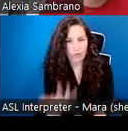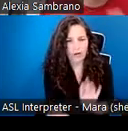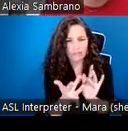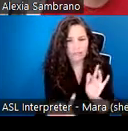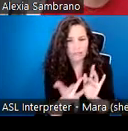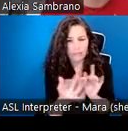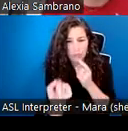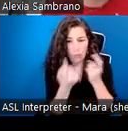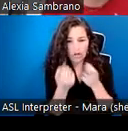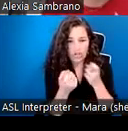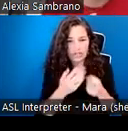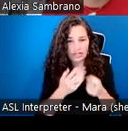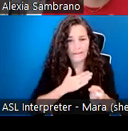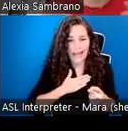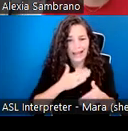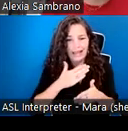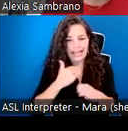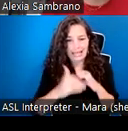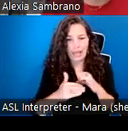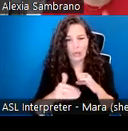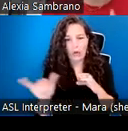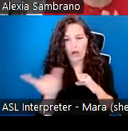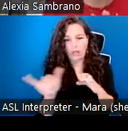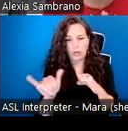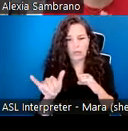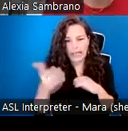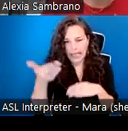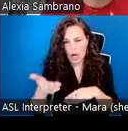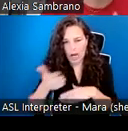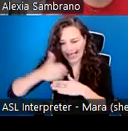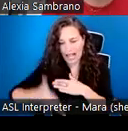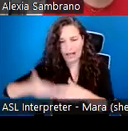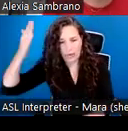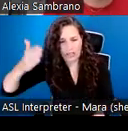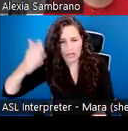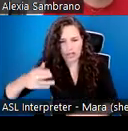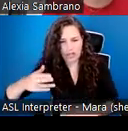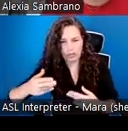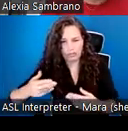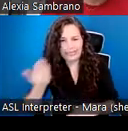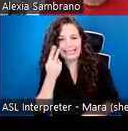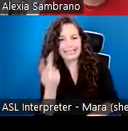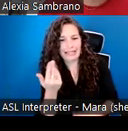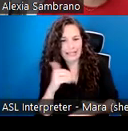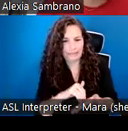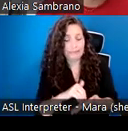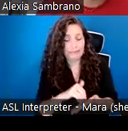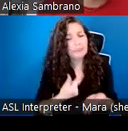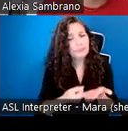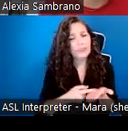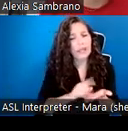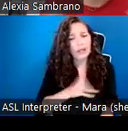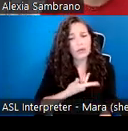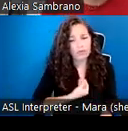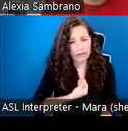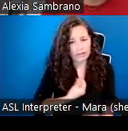I'll have my email at the end of the presentation as well. but I'm going to be discussing trans healthcare specifically.